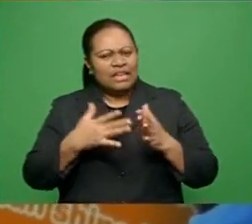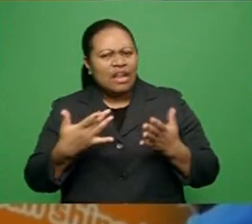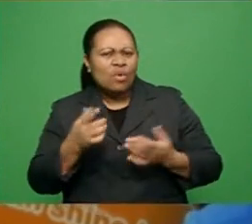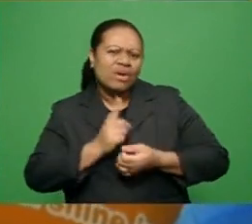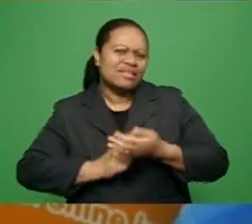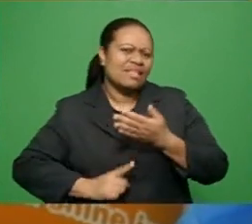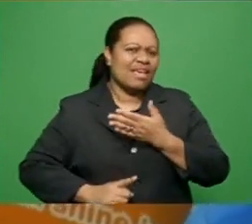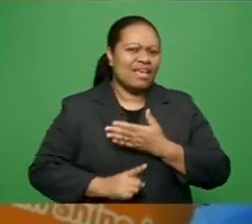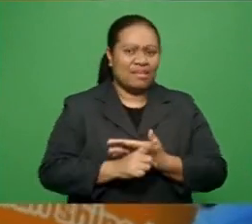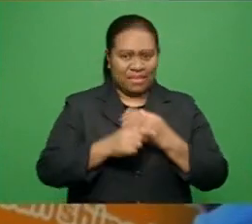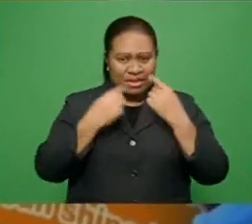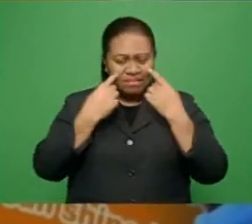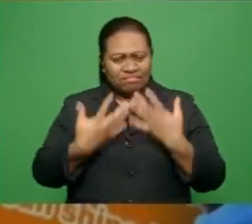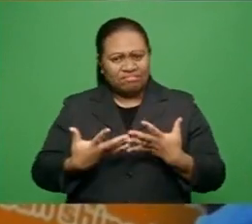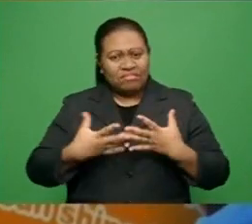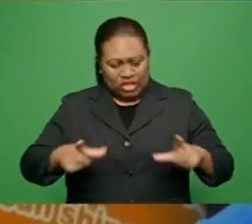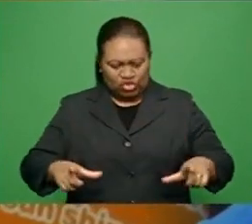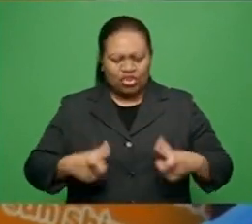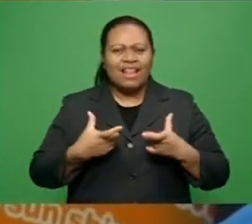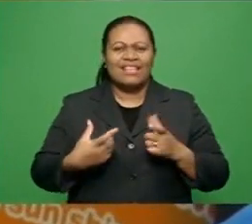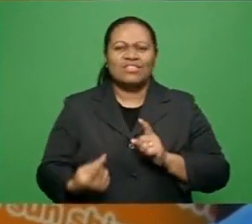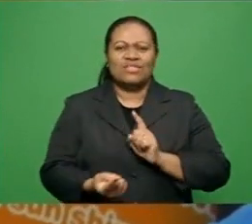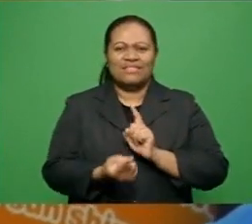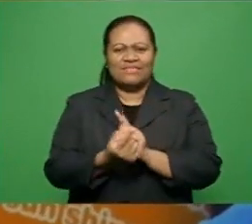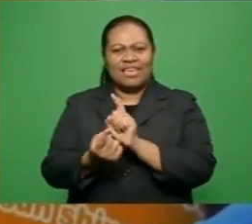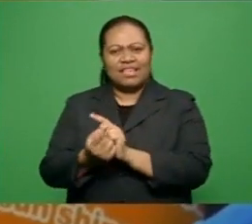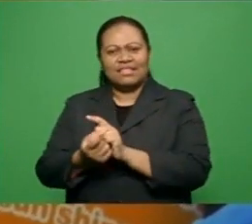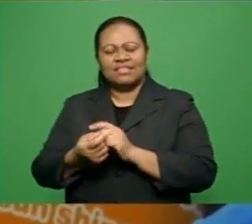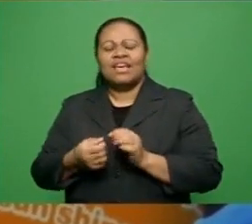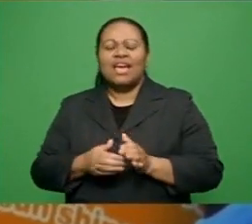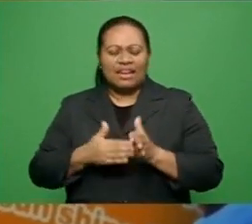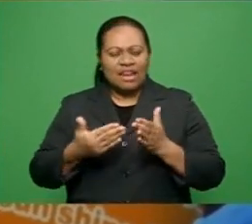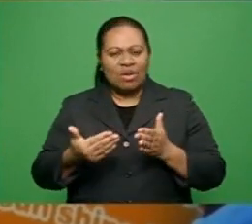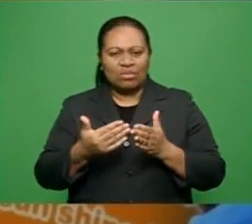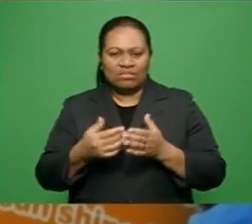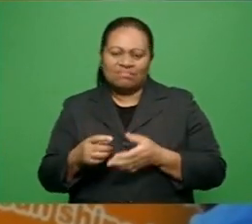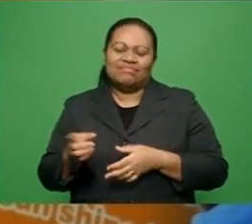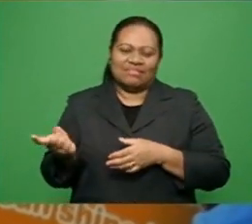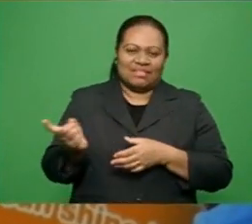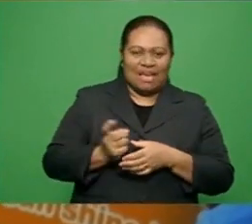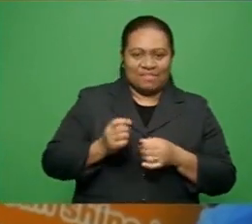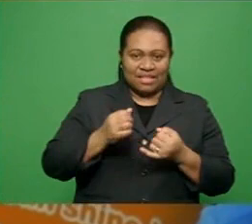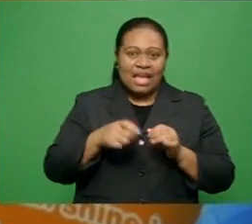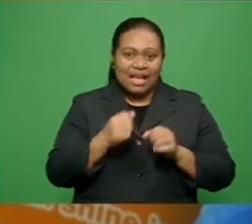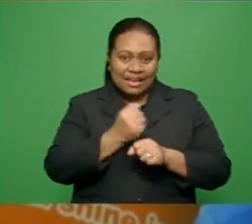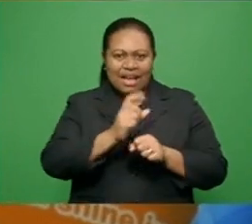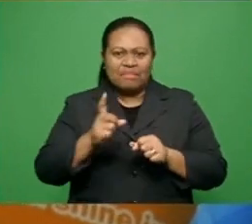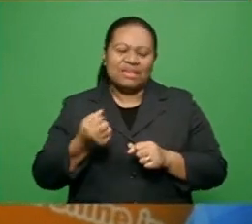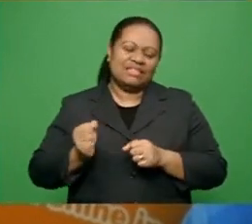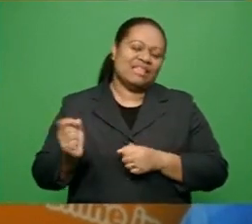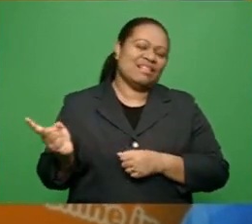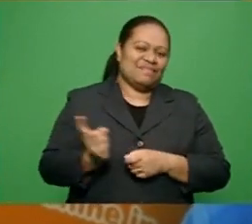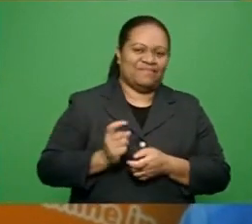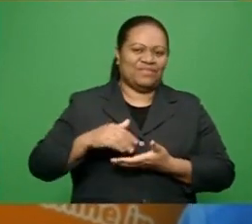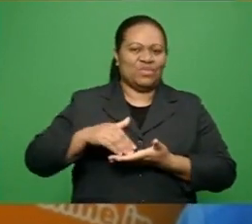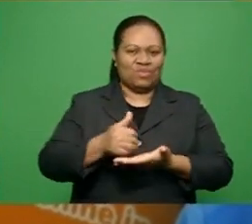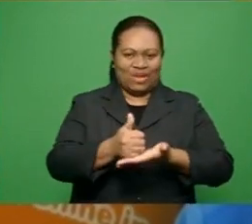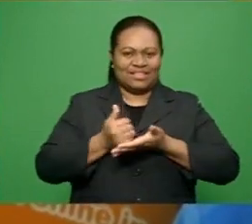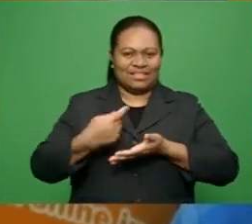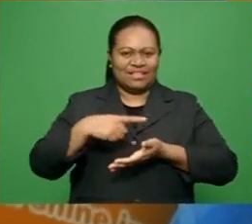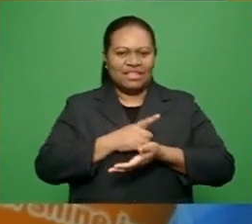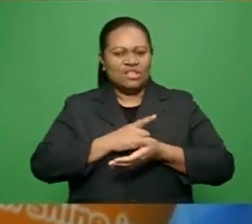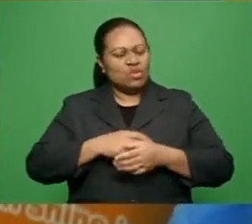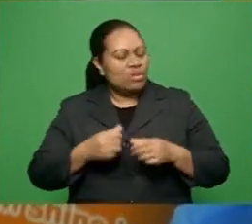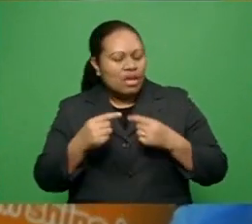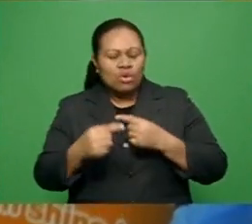conditions, or we can say the challenges that we face, they're still stepping up to assist us. And for that, we are truly grateful. We are truly